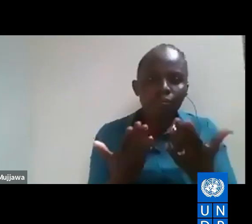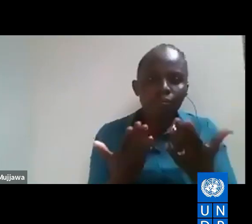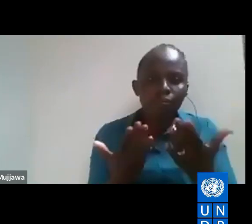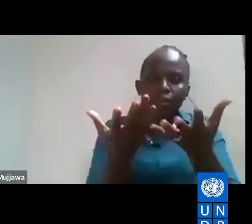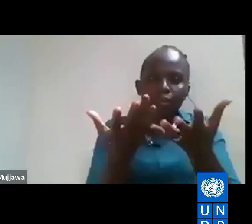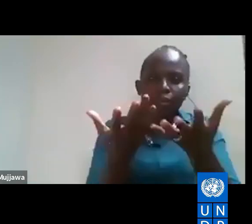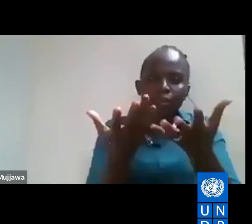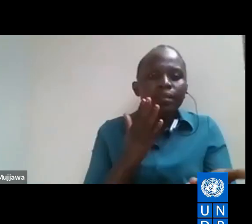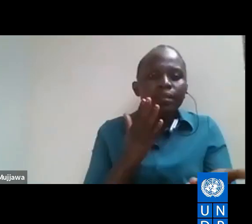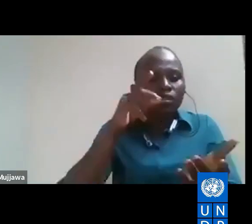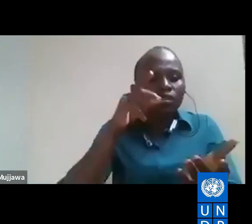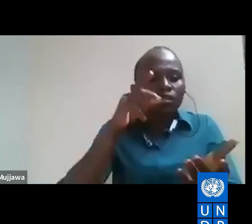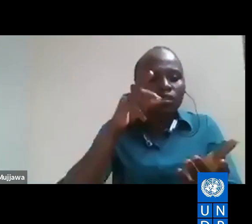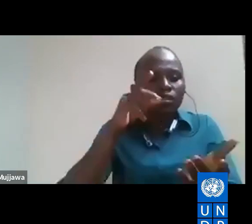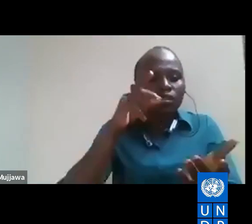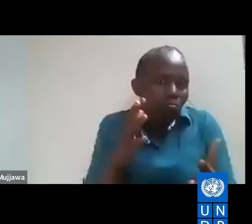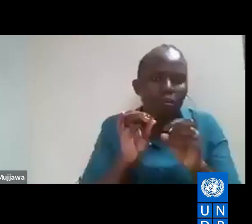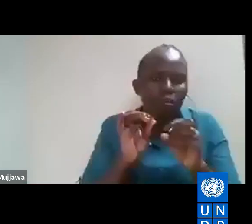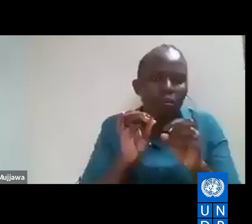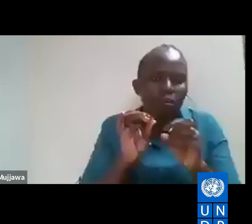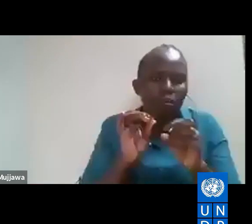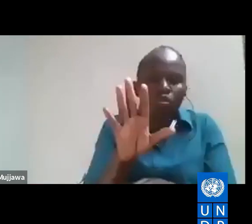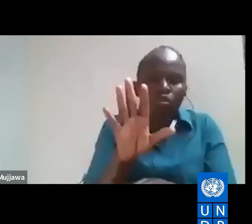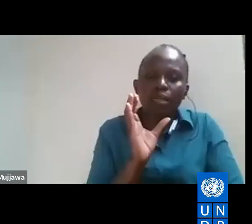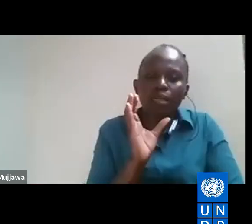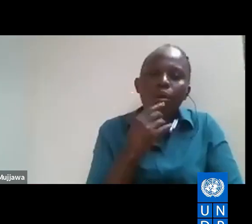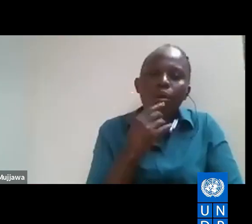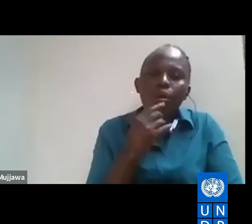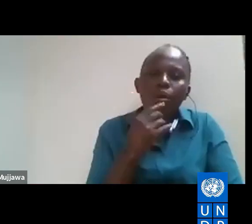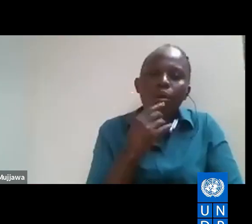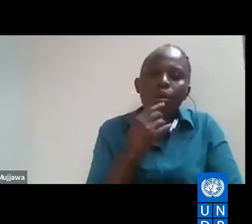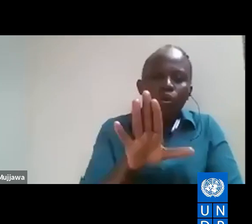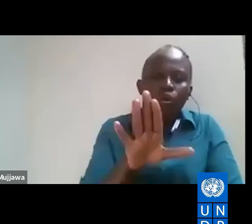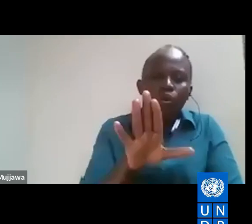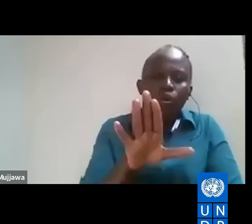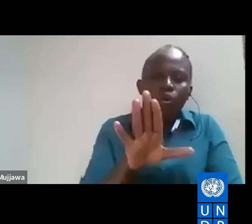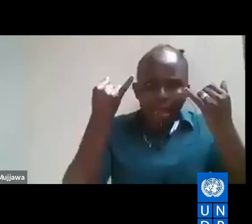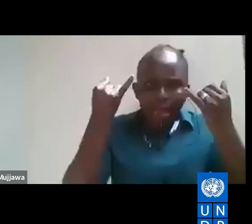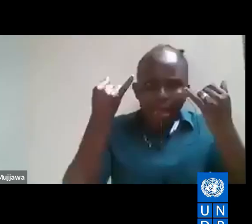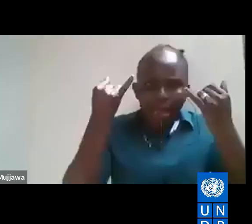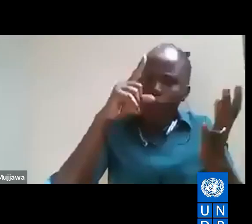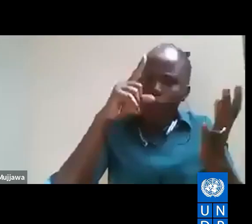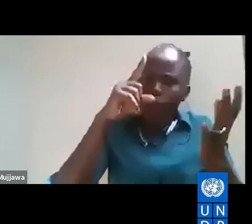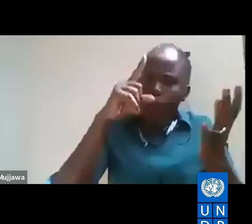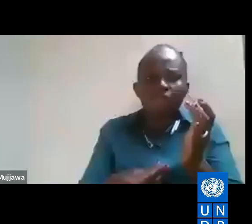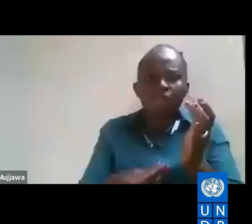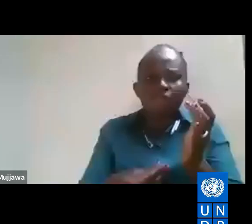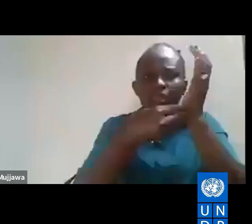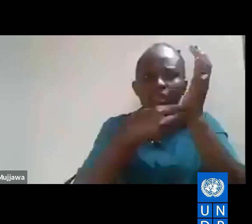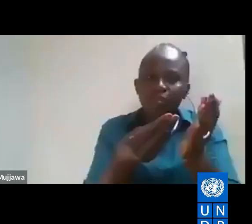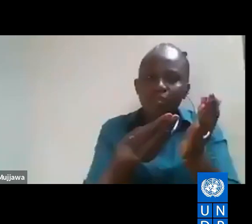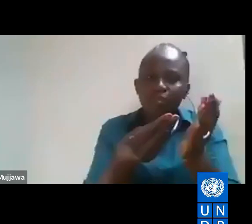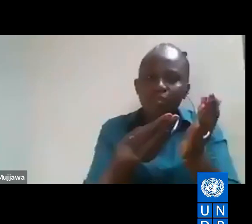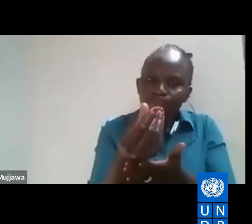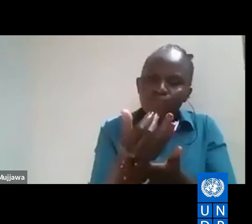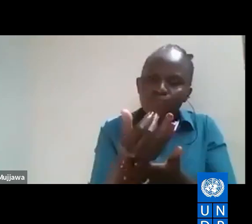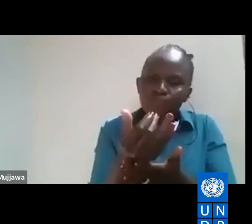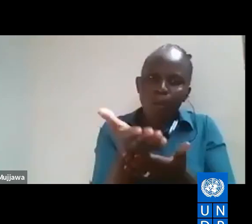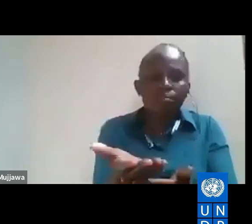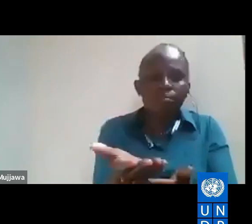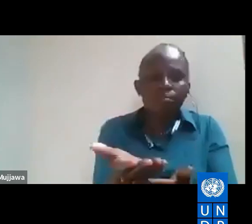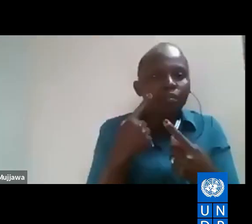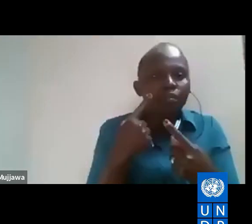who your client is or how big the idea is. The funding and grants are available for just about everyone. So I think the best thing is